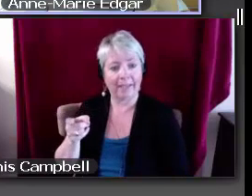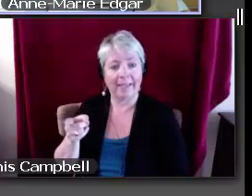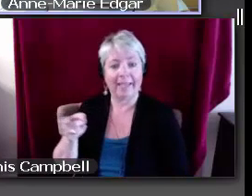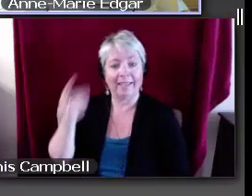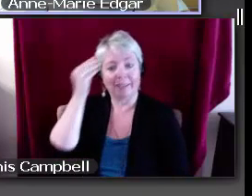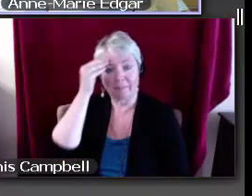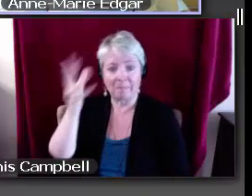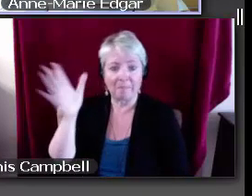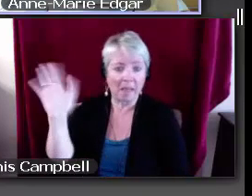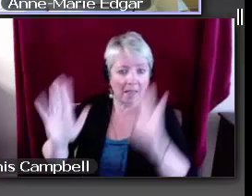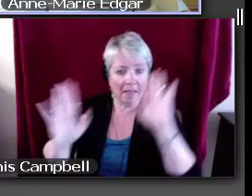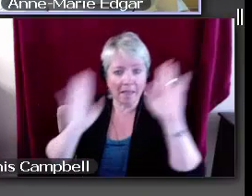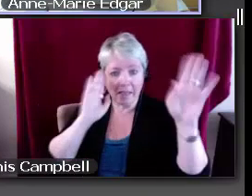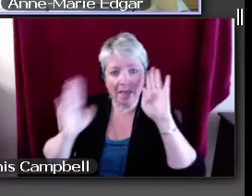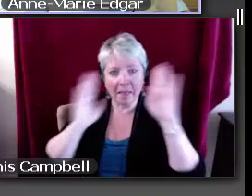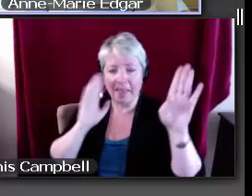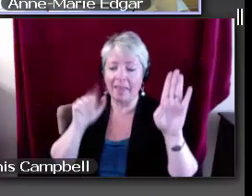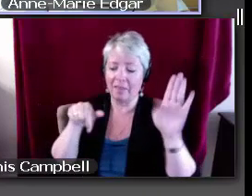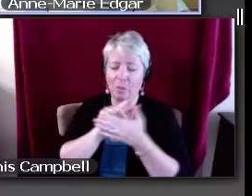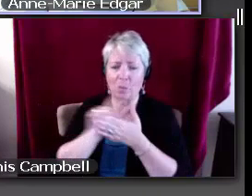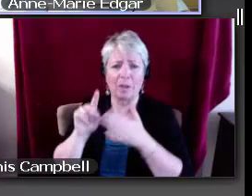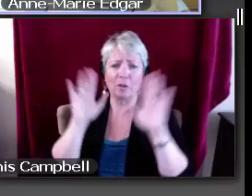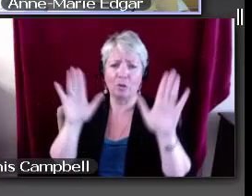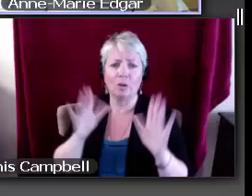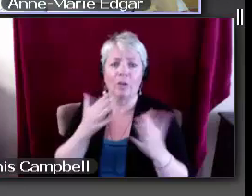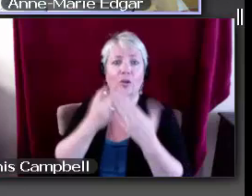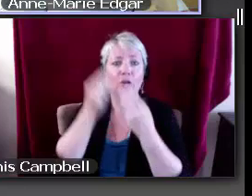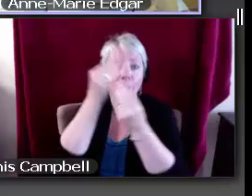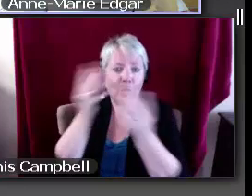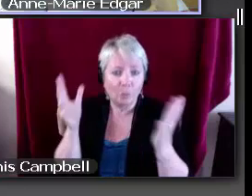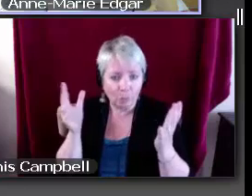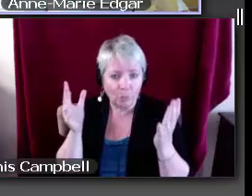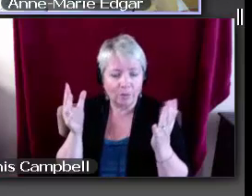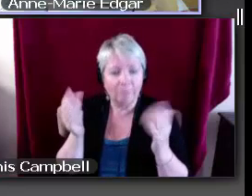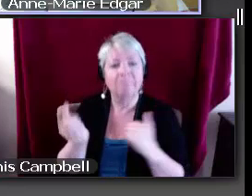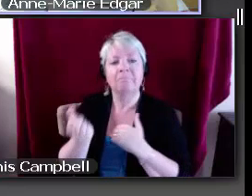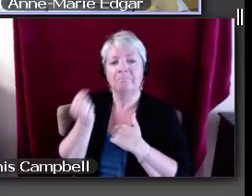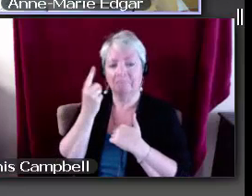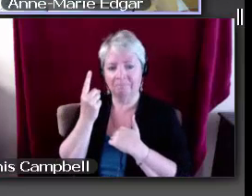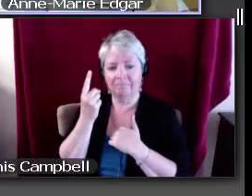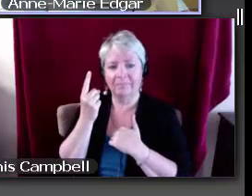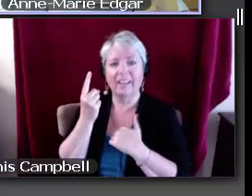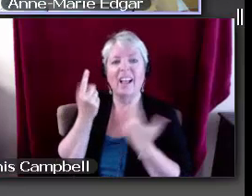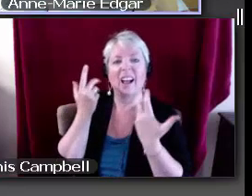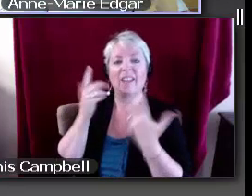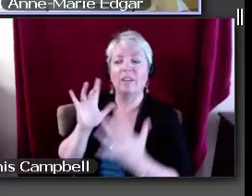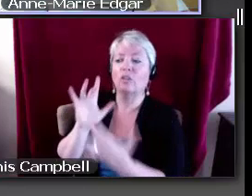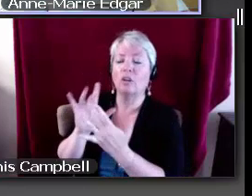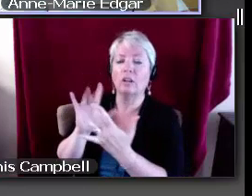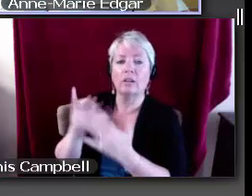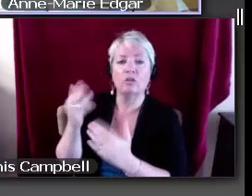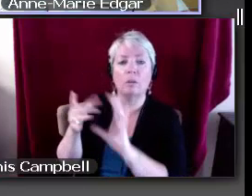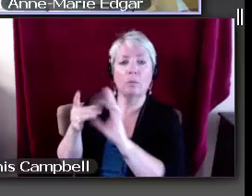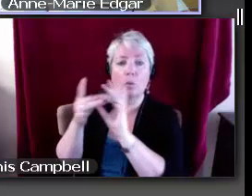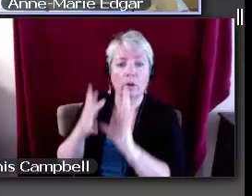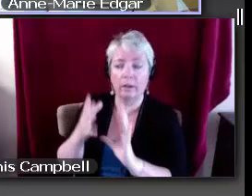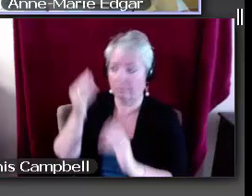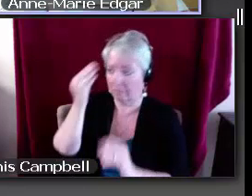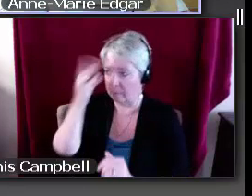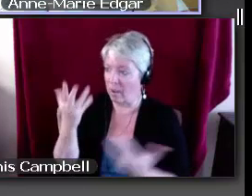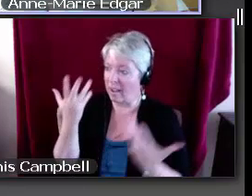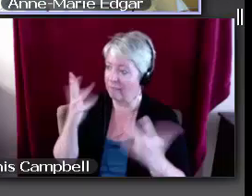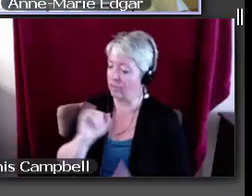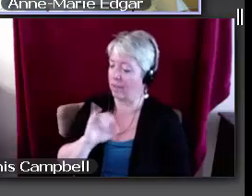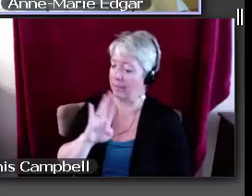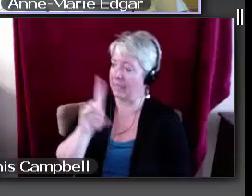I have had a really good week. Here's some good news. After notifying a job coordinator of my completion of IBDE's program,